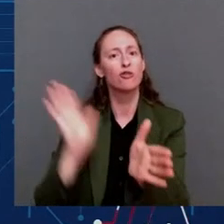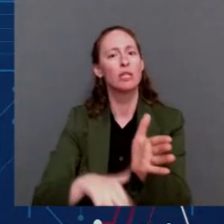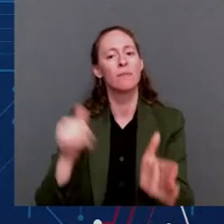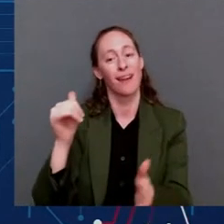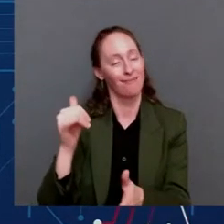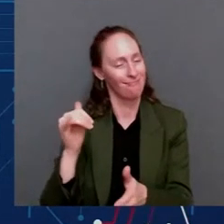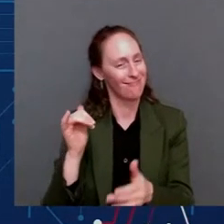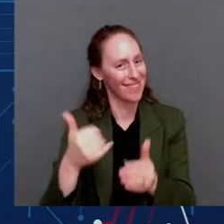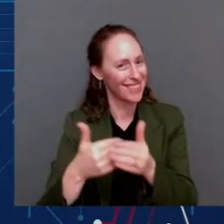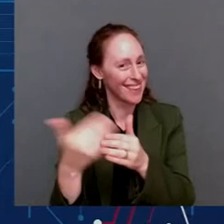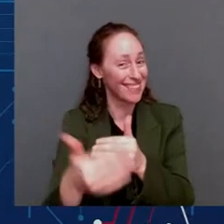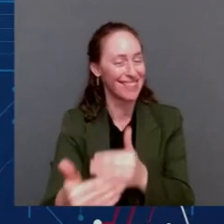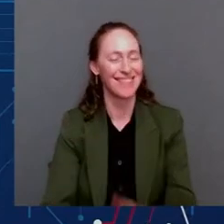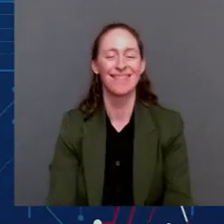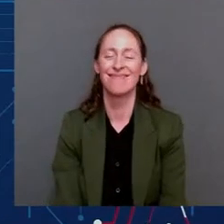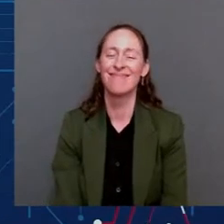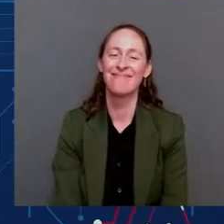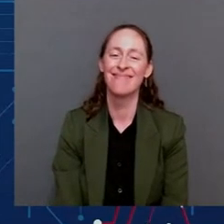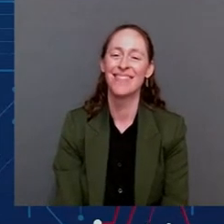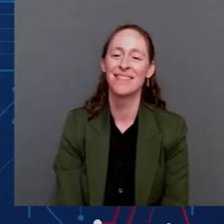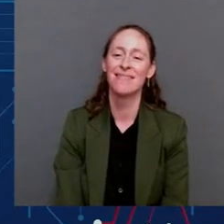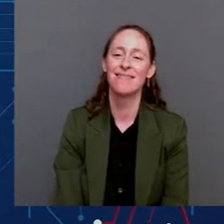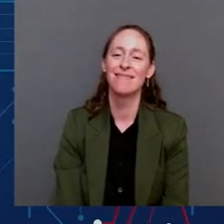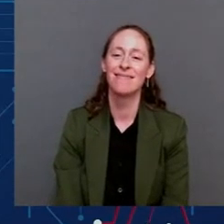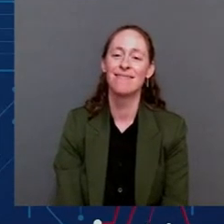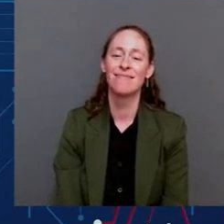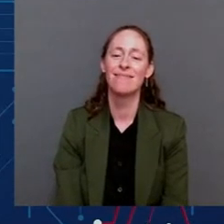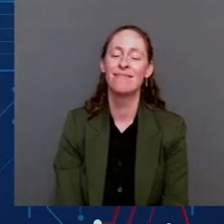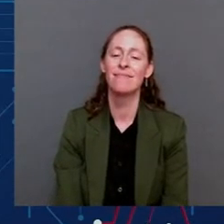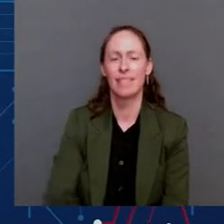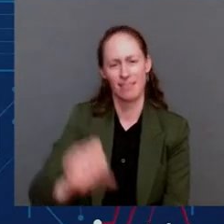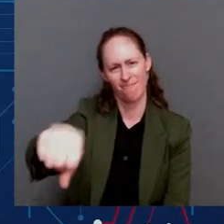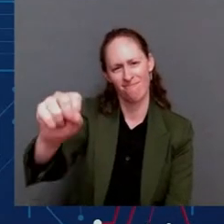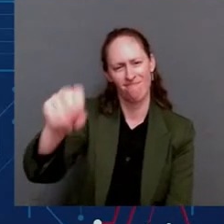United States of America. There's nothing beyond